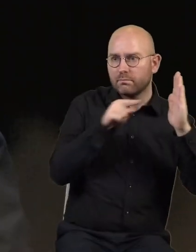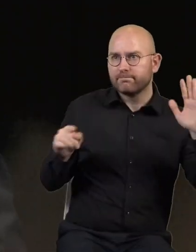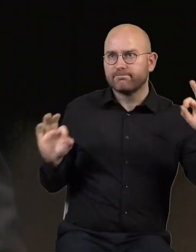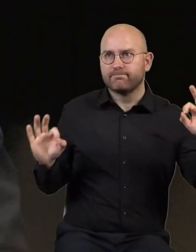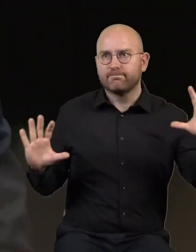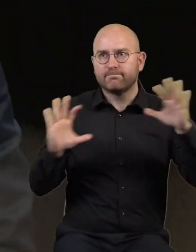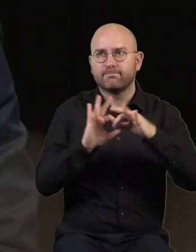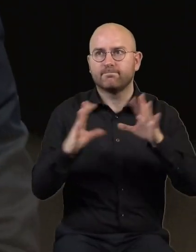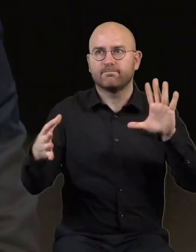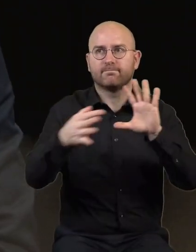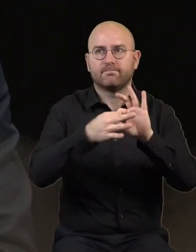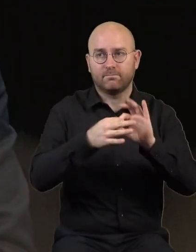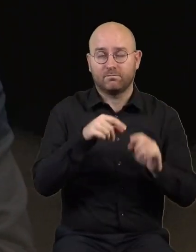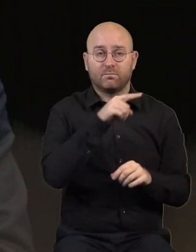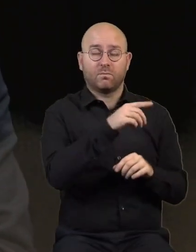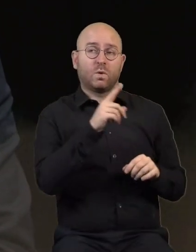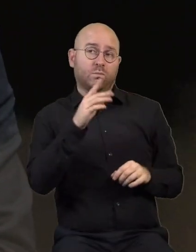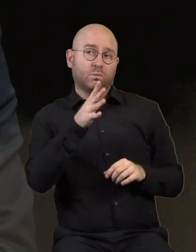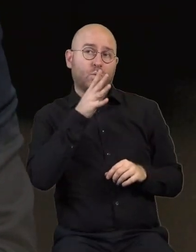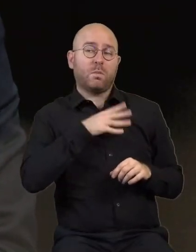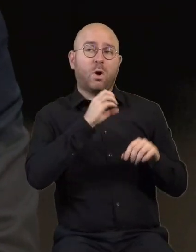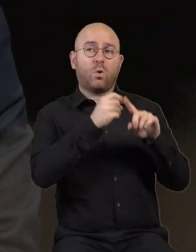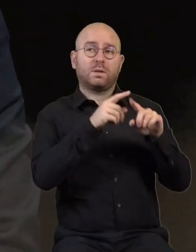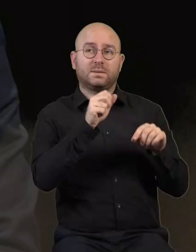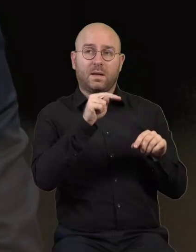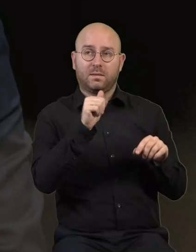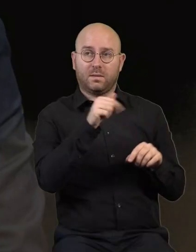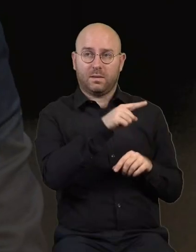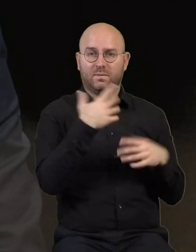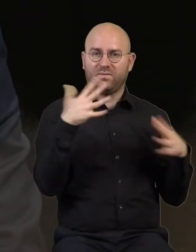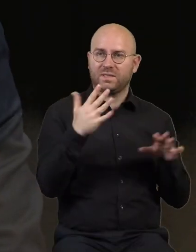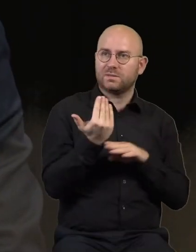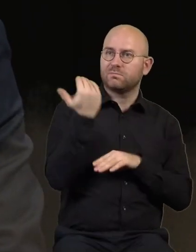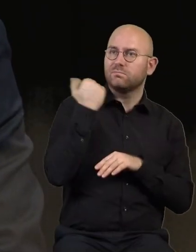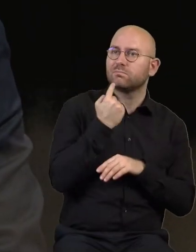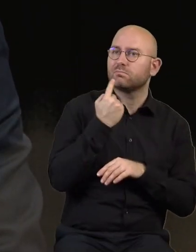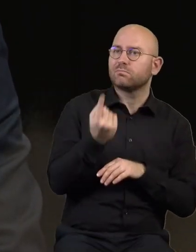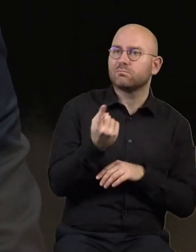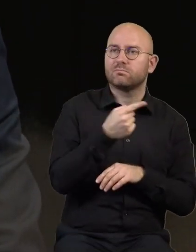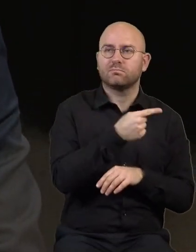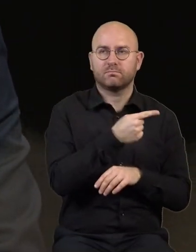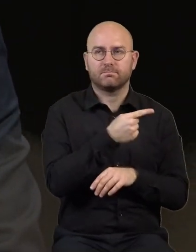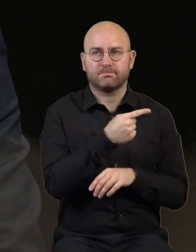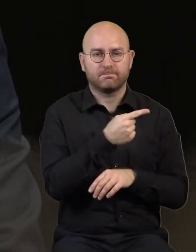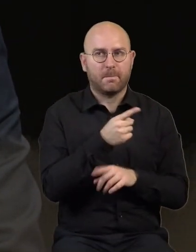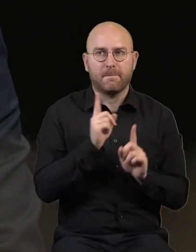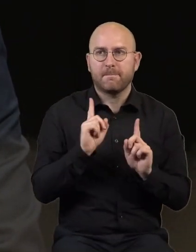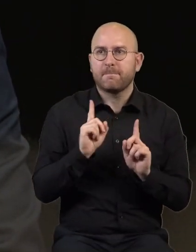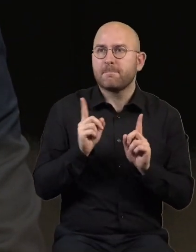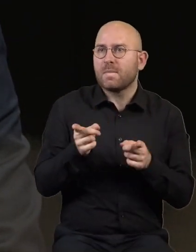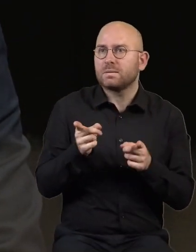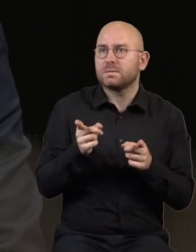cohesion policy should meet objectives of other policies, interact with other policies, let me say, cooperate with other